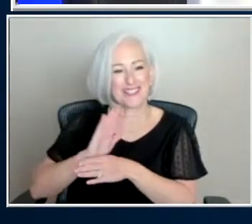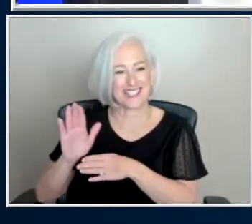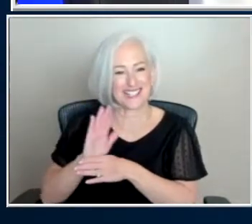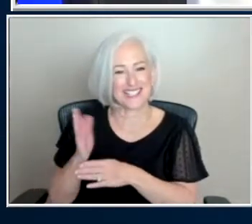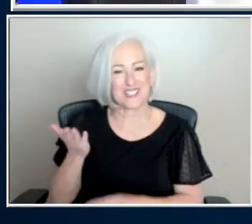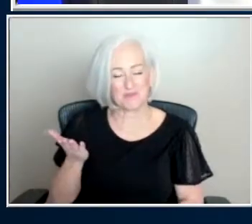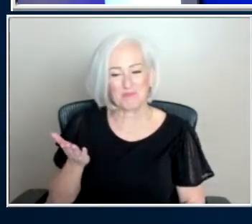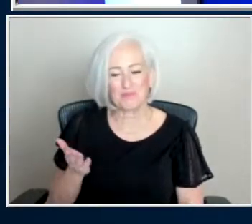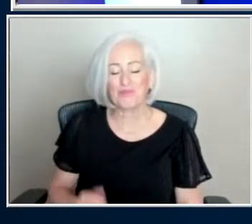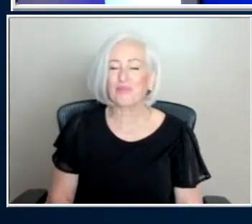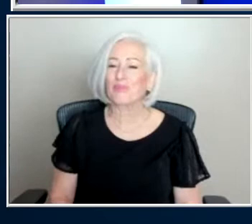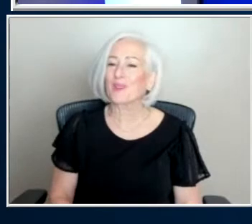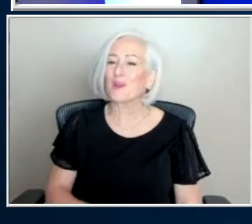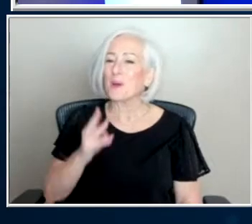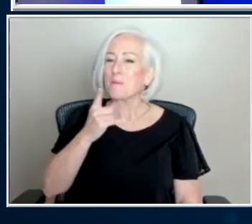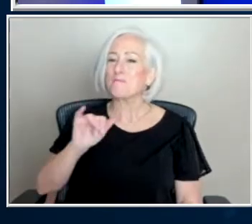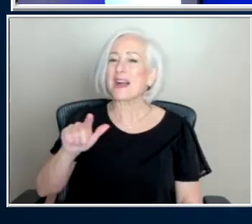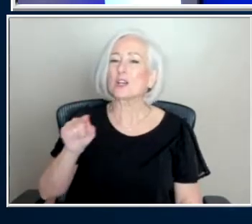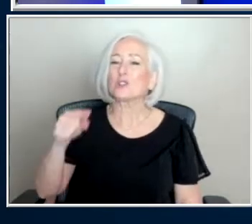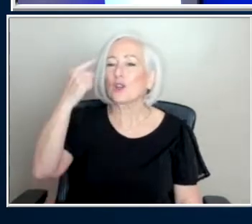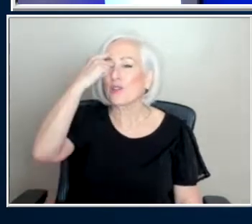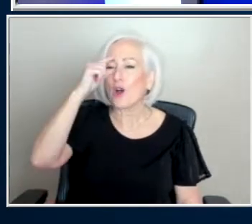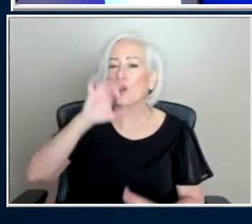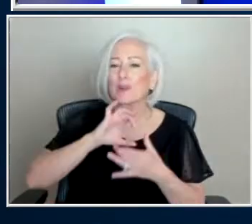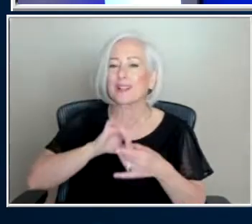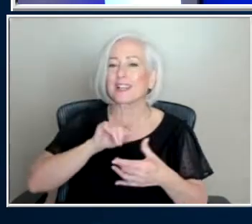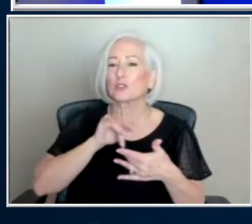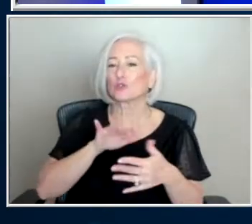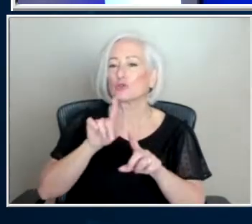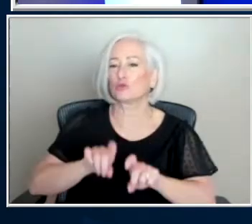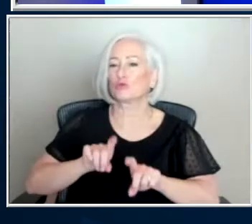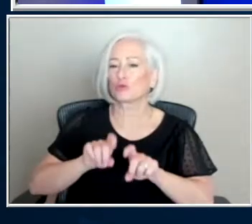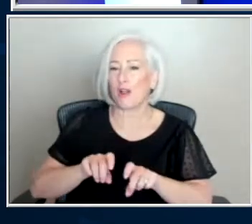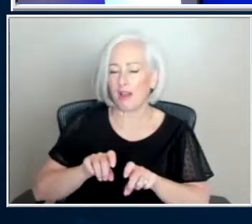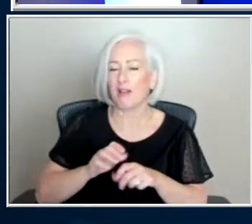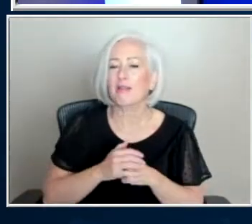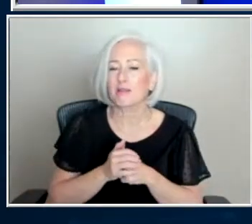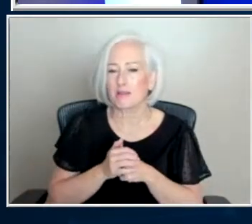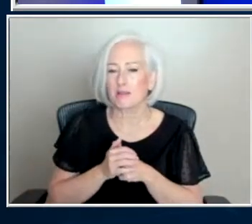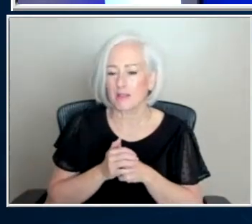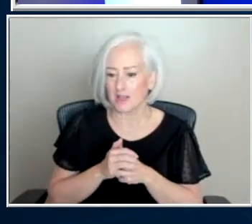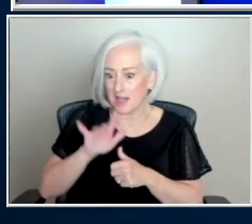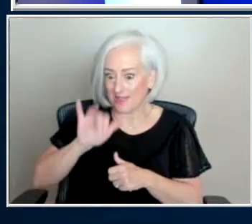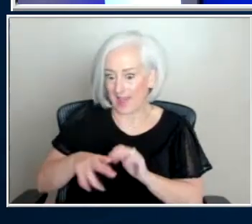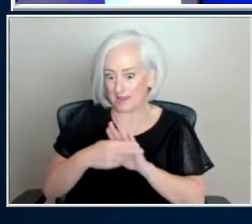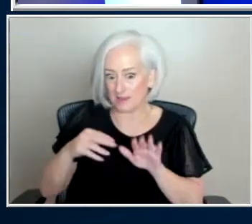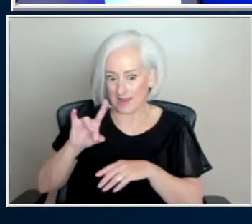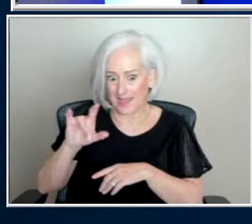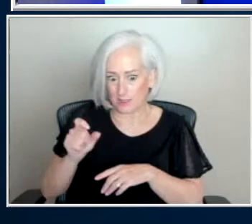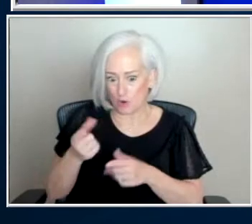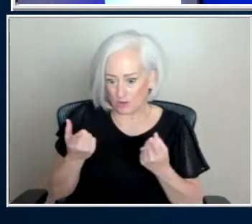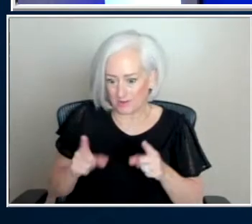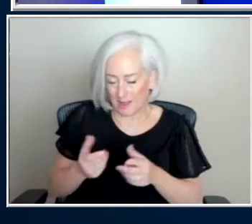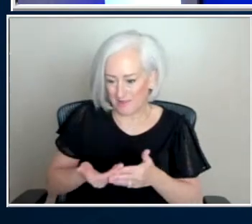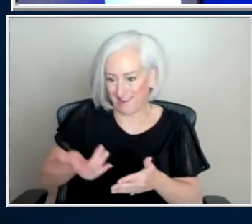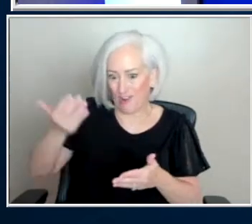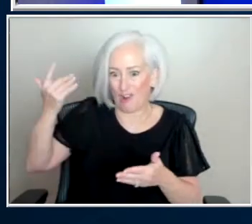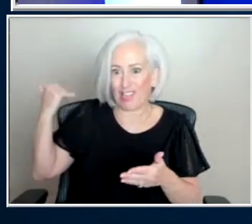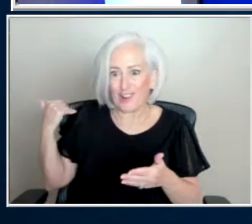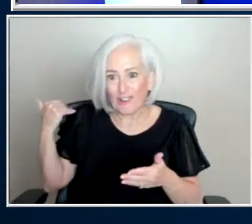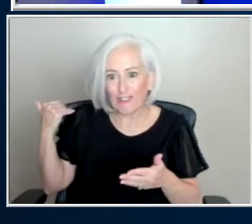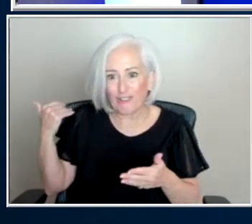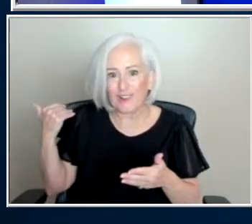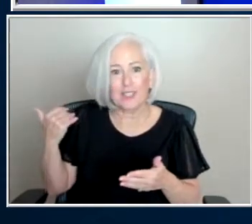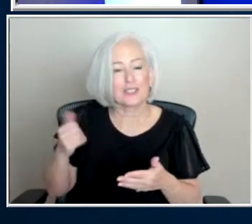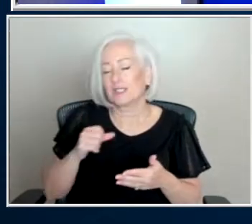what were your thoughts of the trials and just knowing that had this diagnosis come much earlier, that we wouldn't have what we